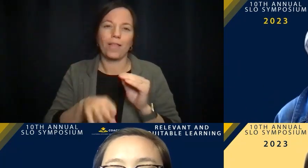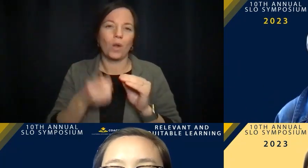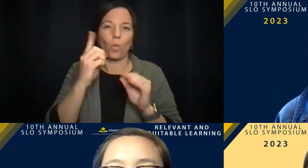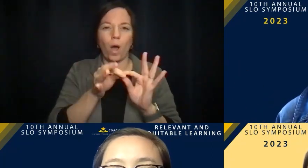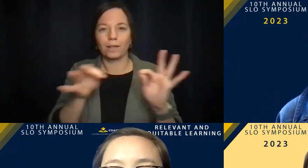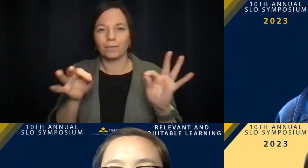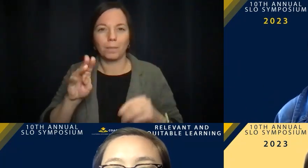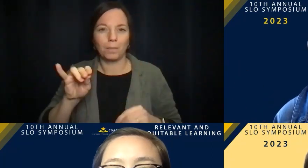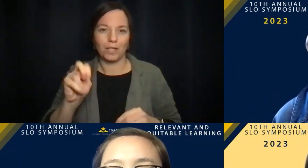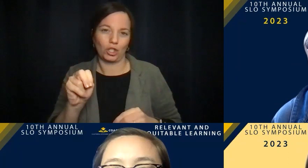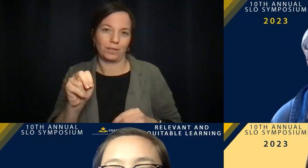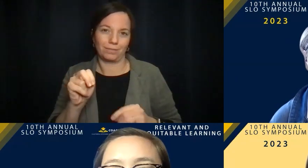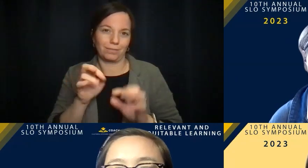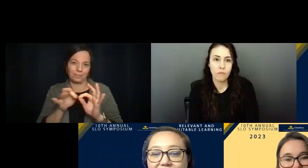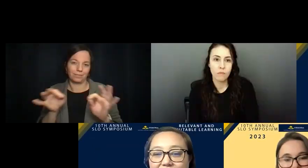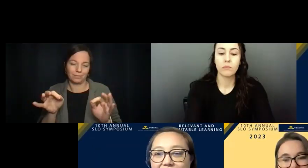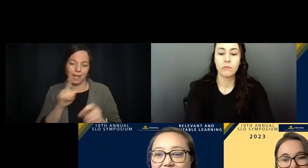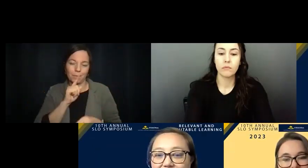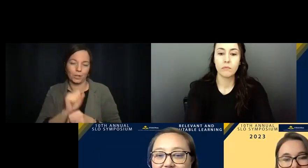statement. Absolutely.